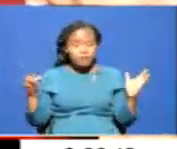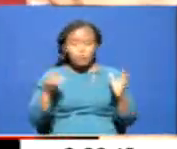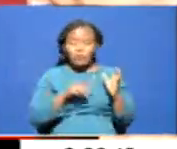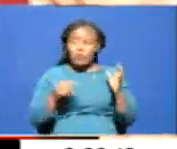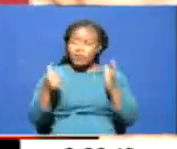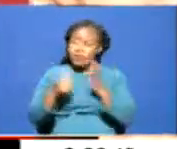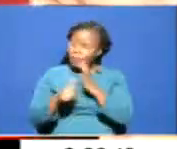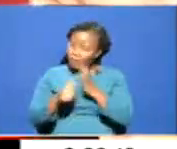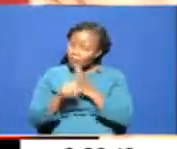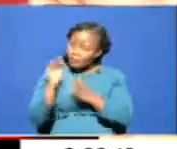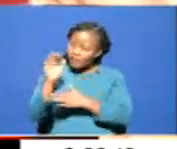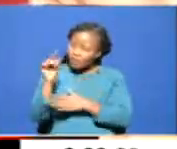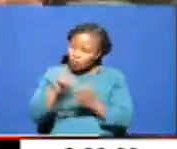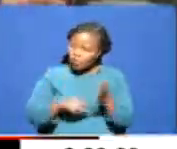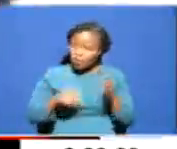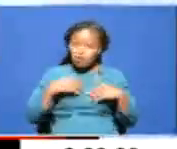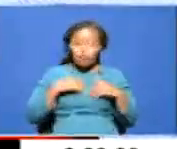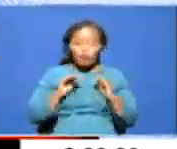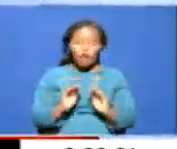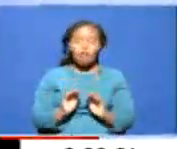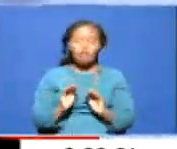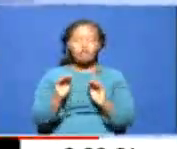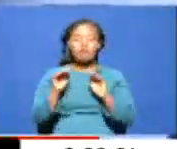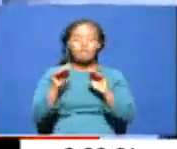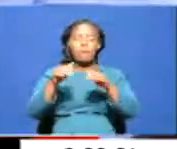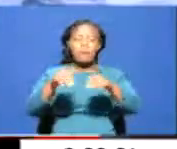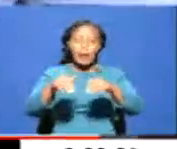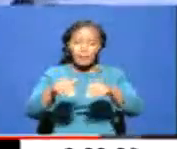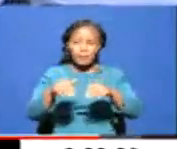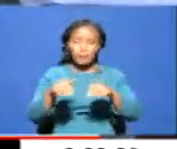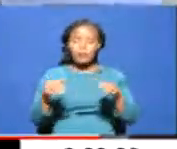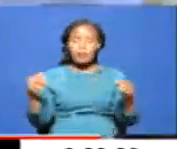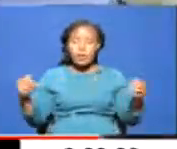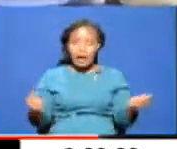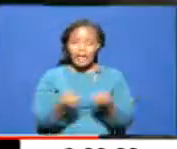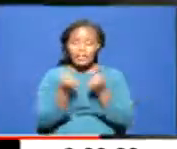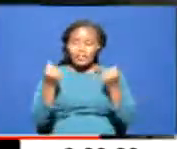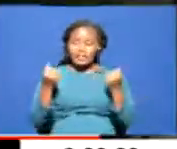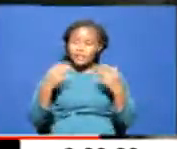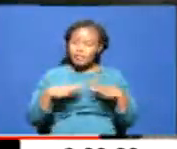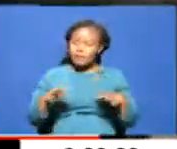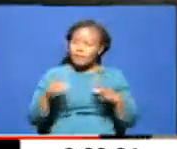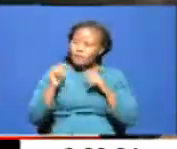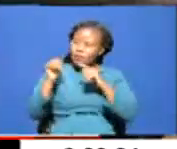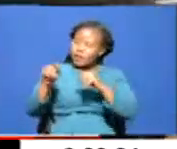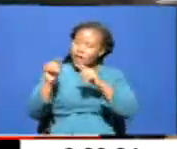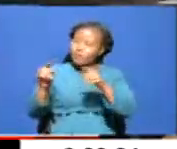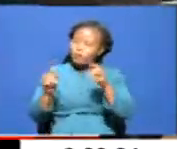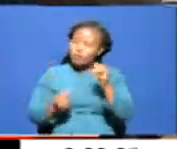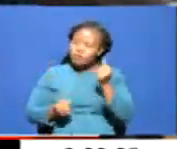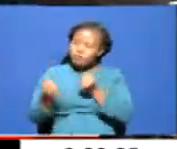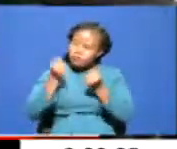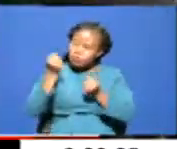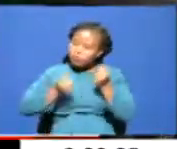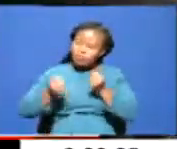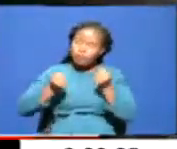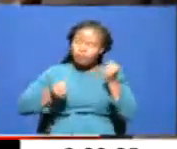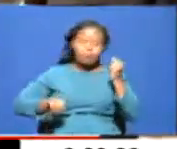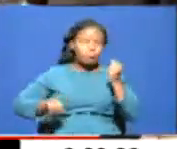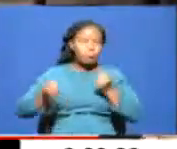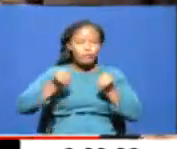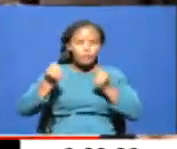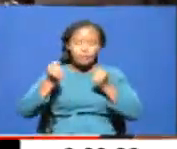Atuwekewe tu babu, tutakuwa sawa. The accidents the locals blamed on speeding drivers who are careless about traffic